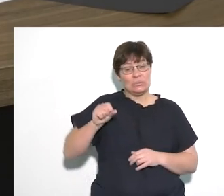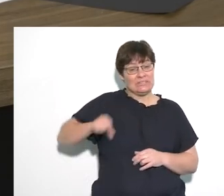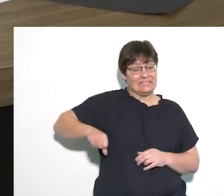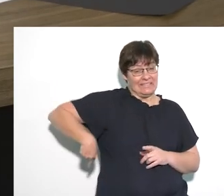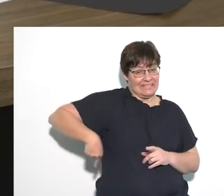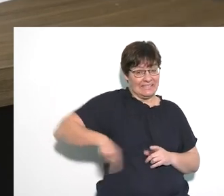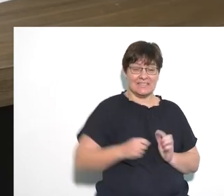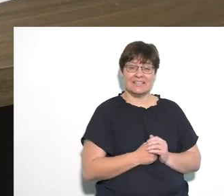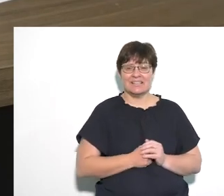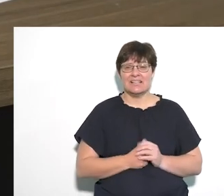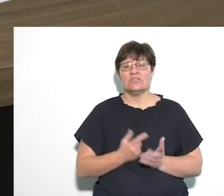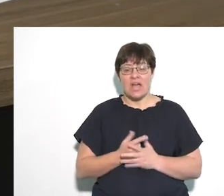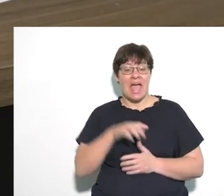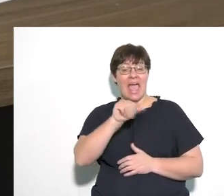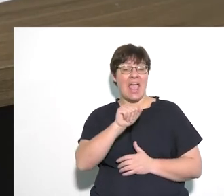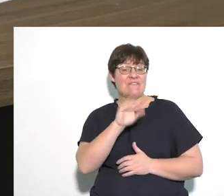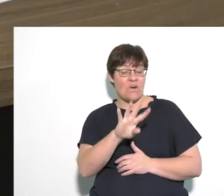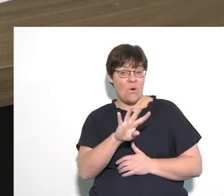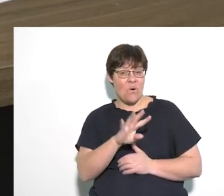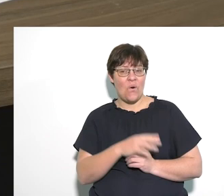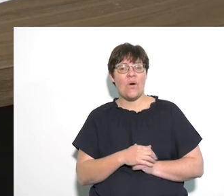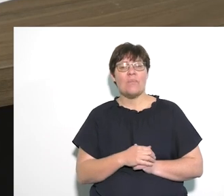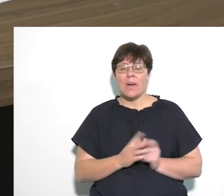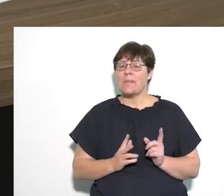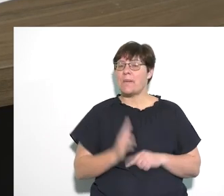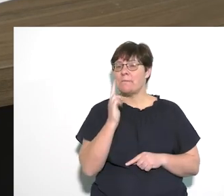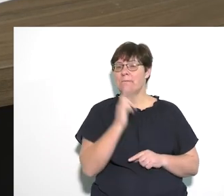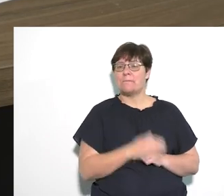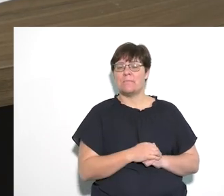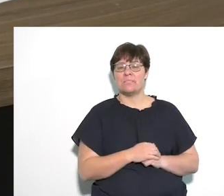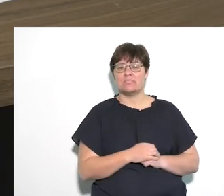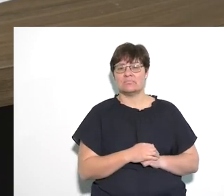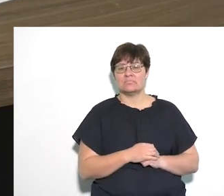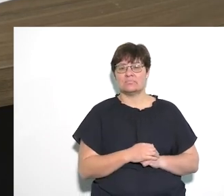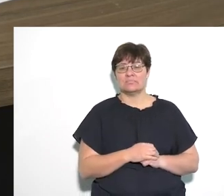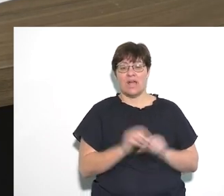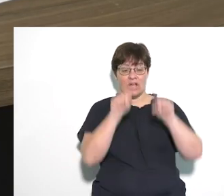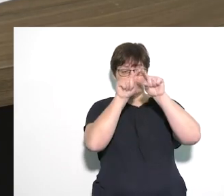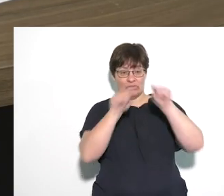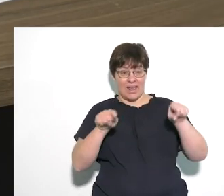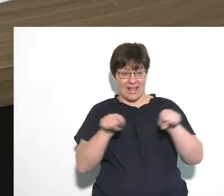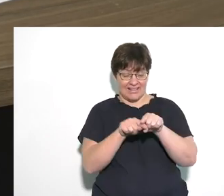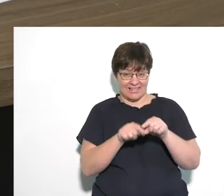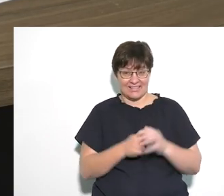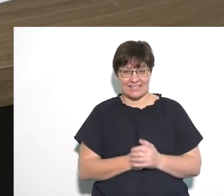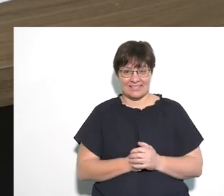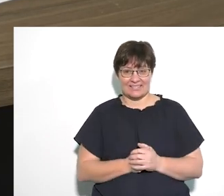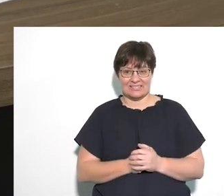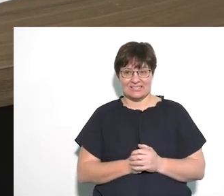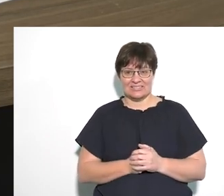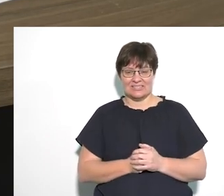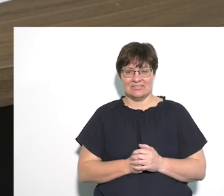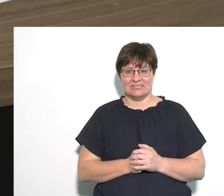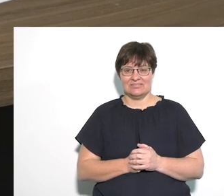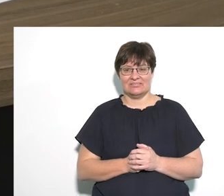sting. I go back to my A4 piece of paper and I cut out a triangle. I'm looking for a triangle